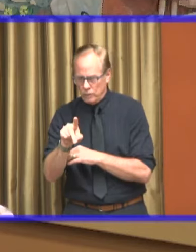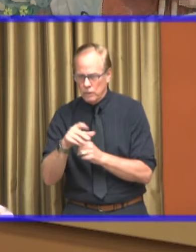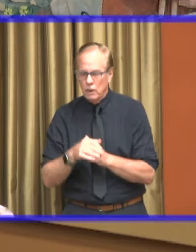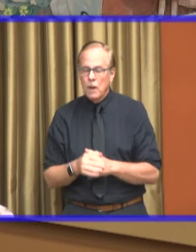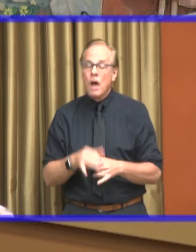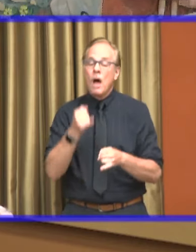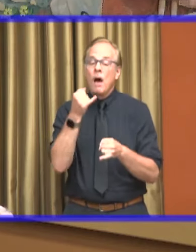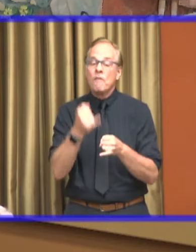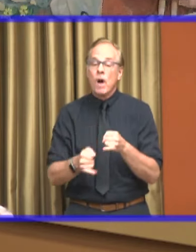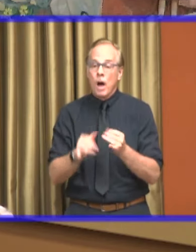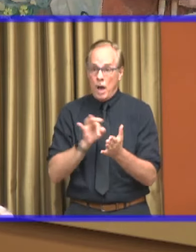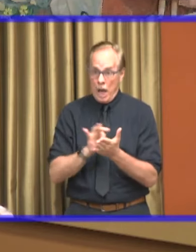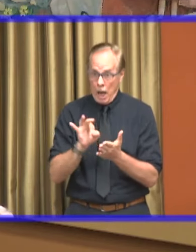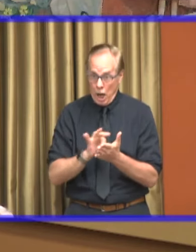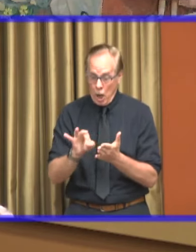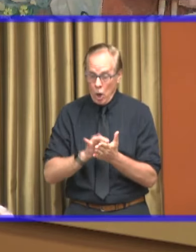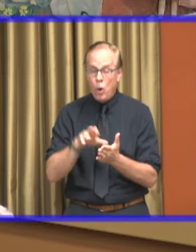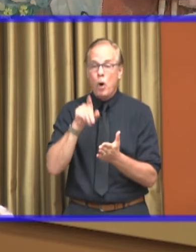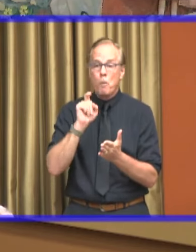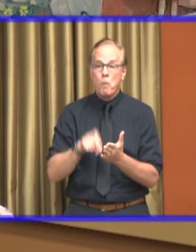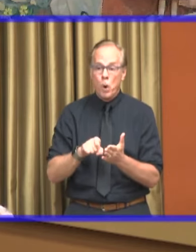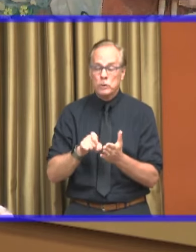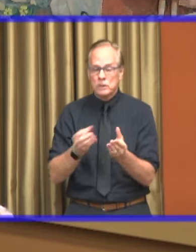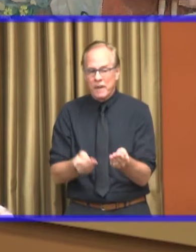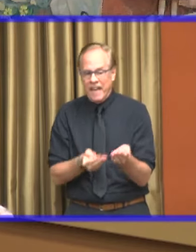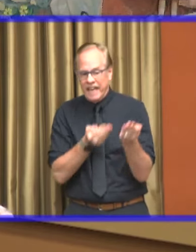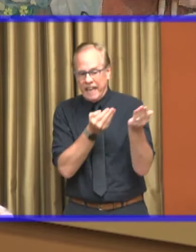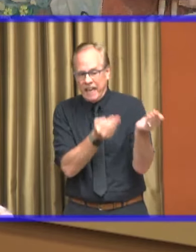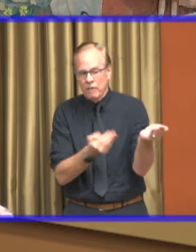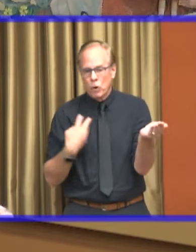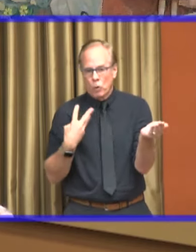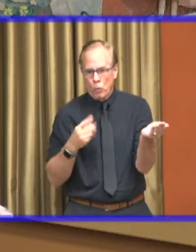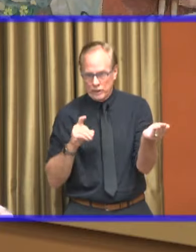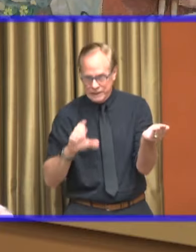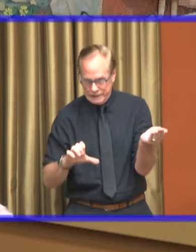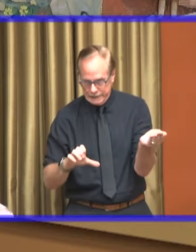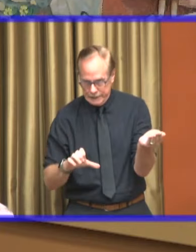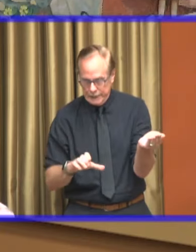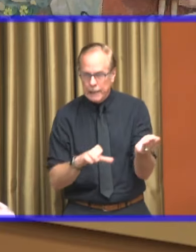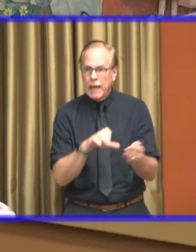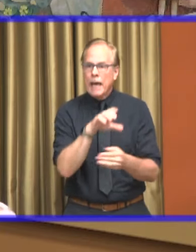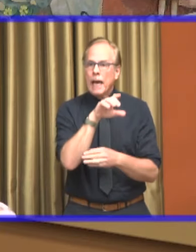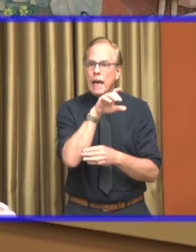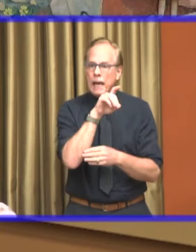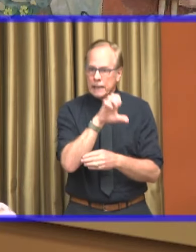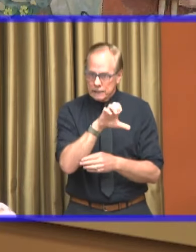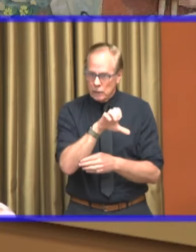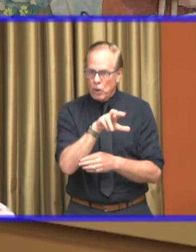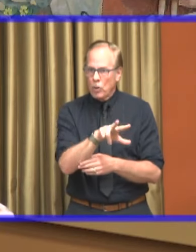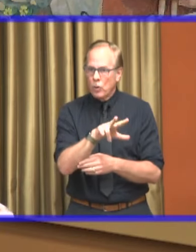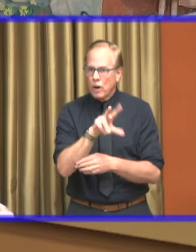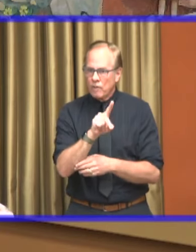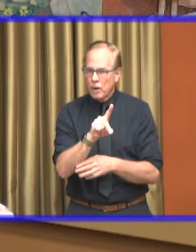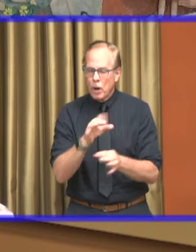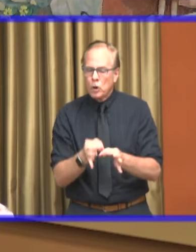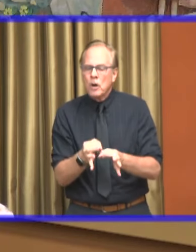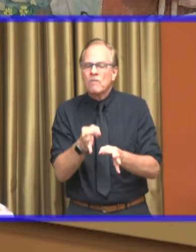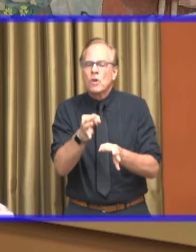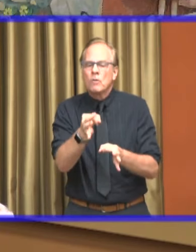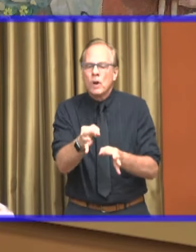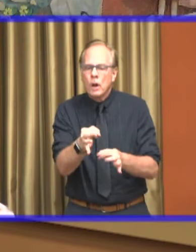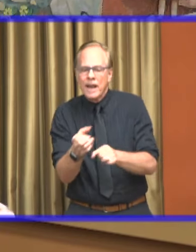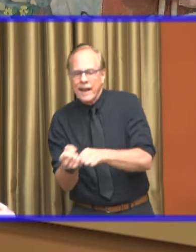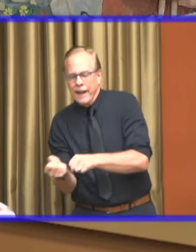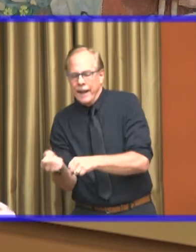Final counts, which were originally to be delivered to Washington, D.C. by December 31st, that date has been moved out to April 30th